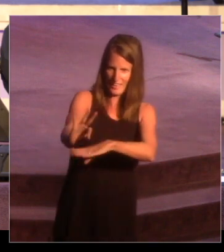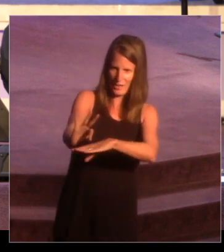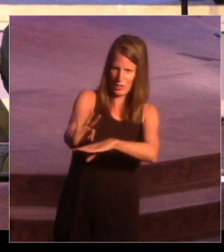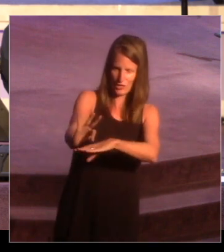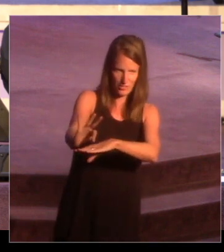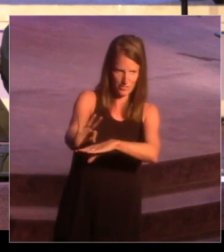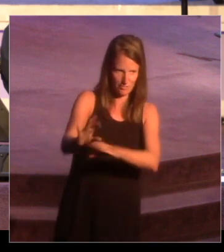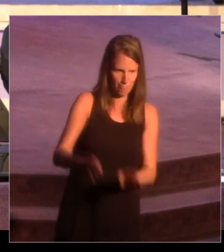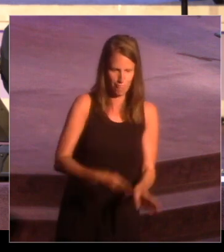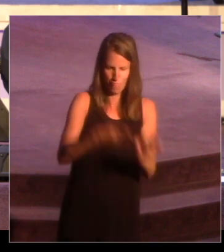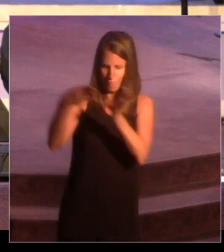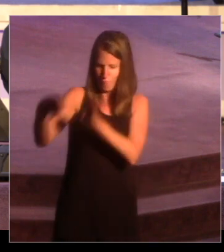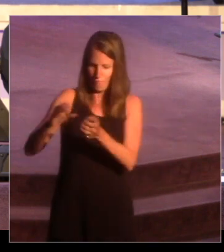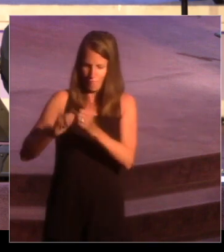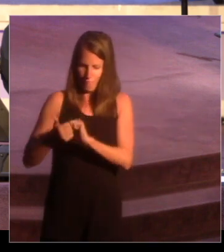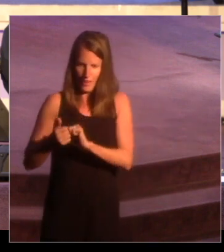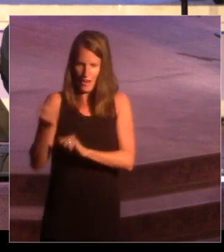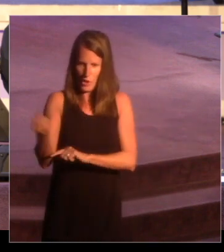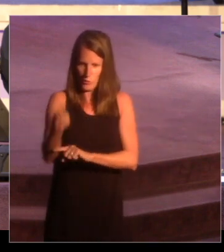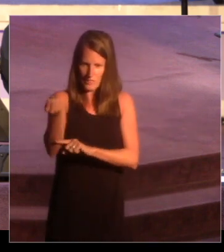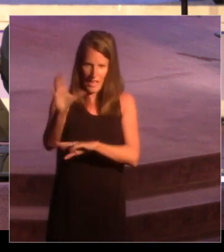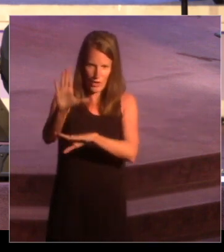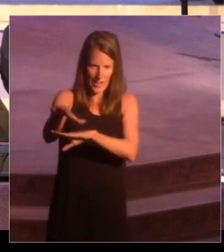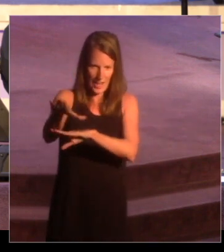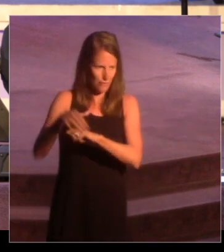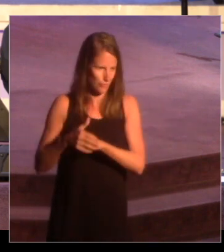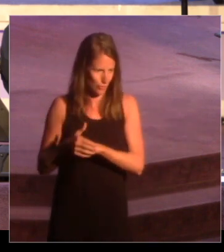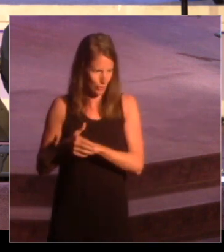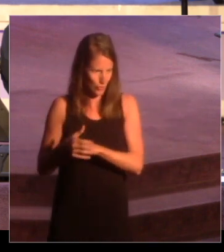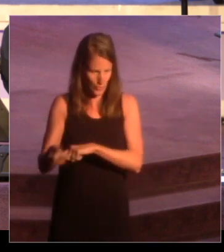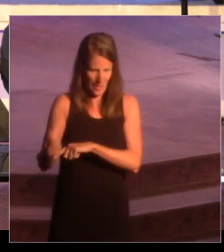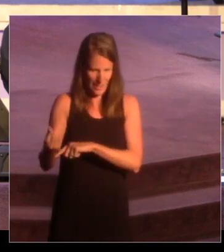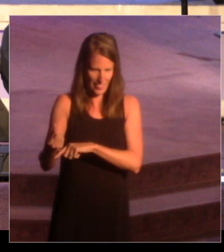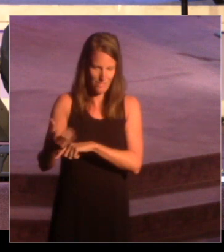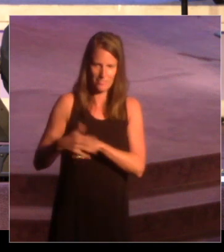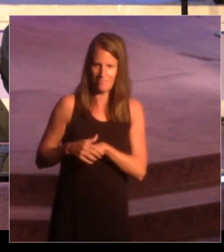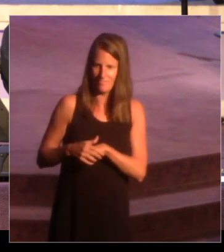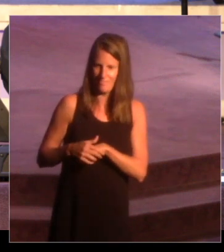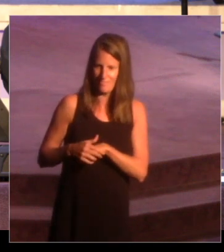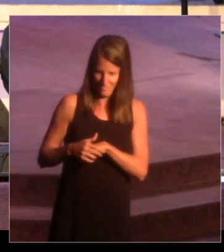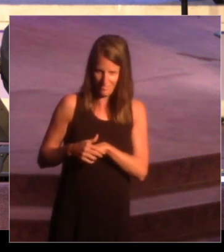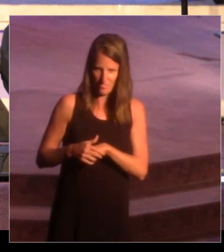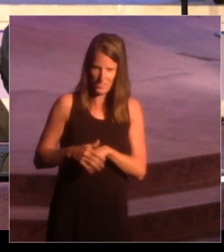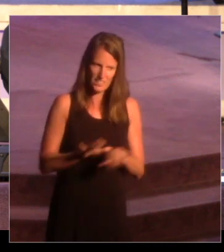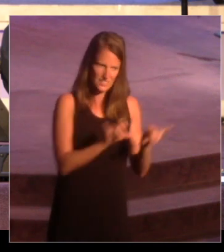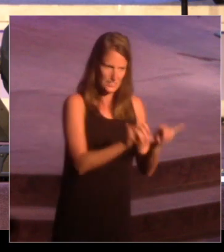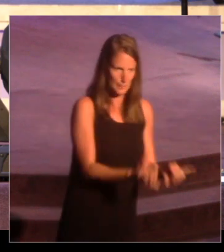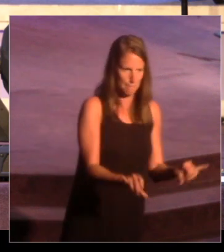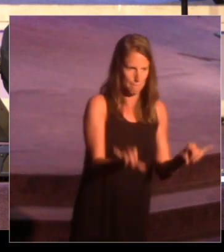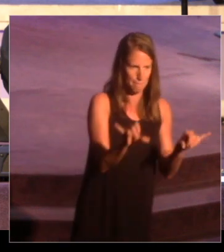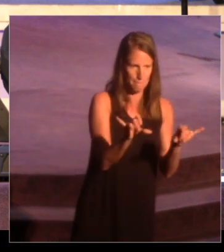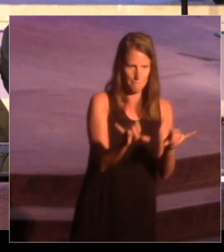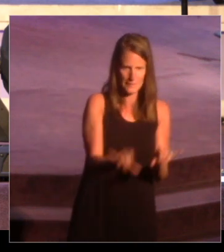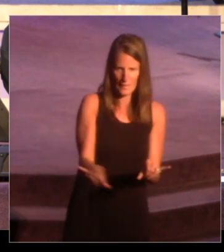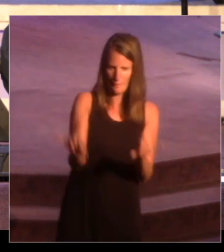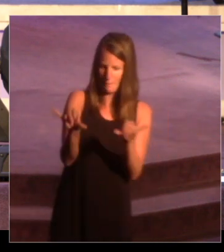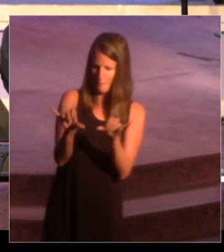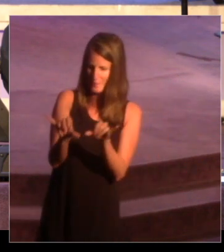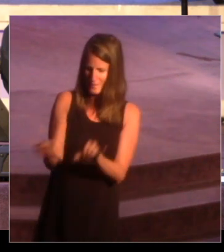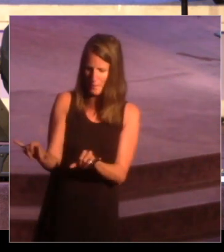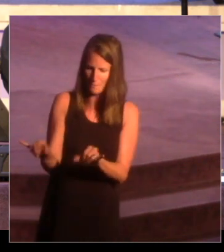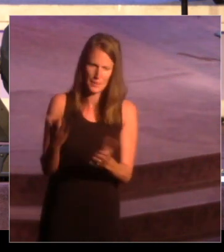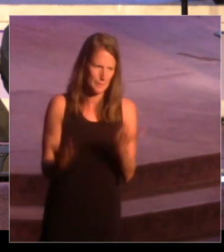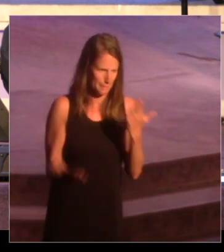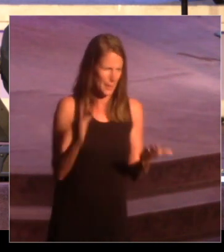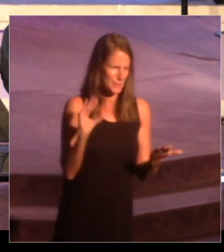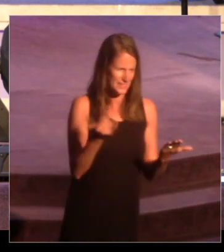p.m. It's determined on how you spend a Saturday afternoon at 11. Those are the things that shape us into doing